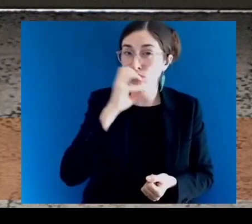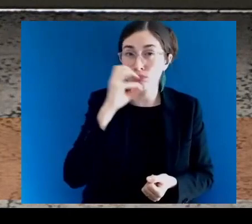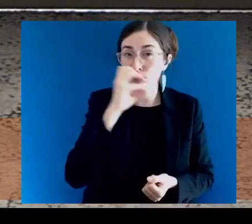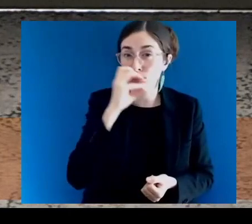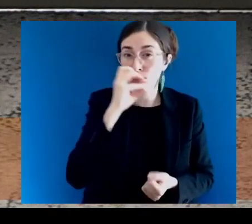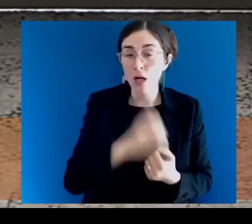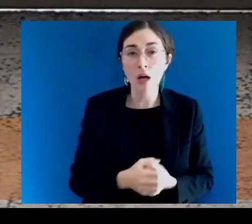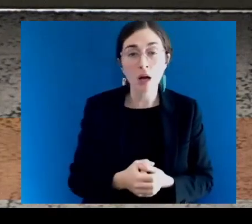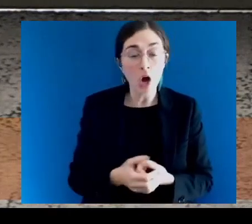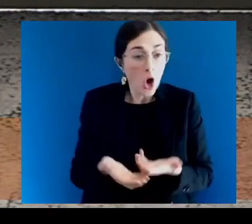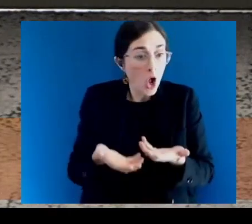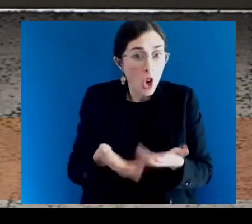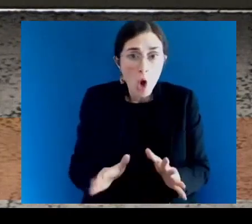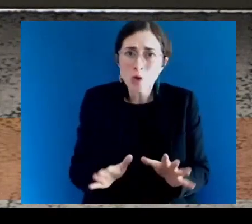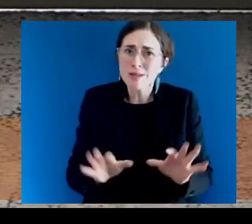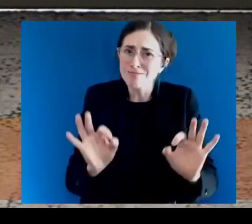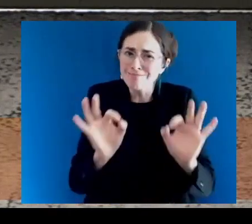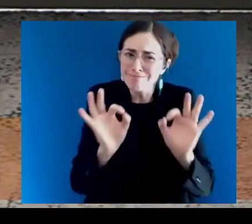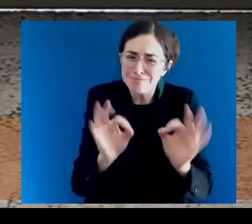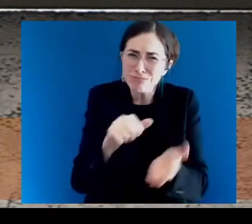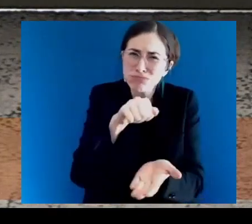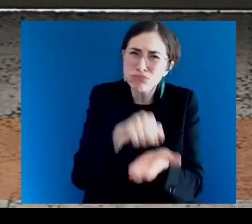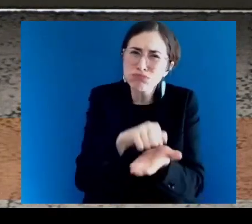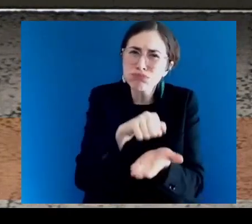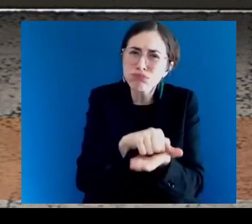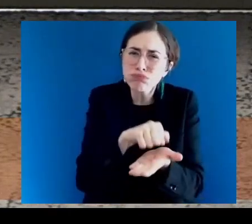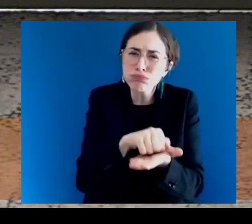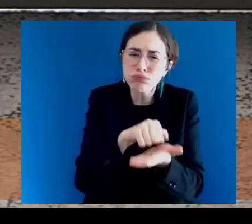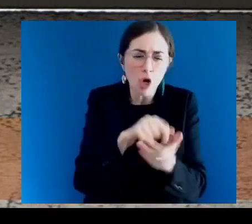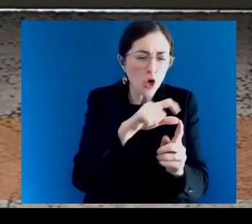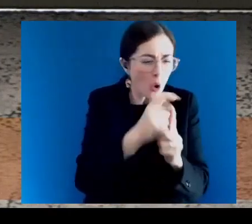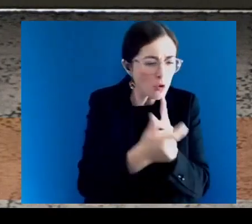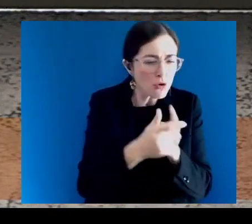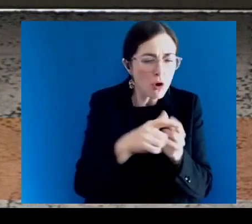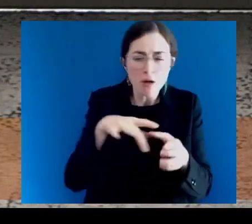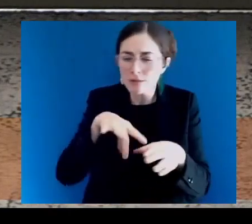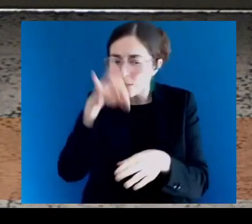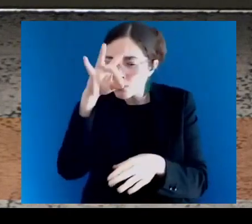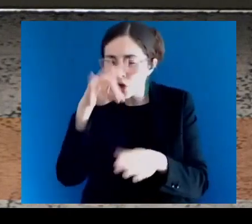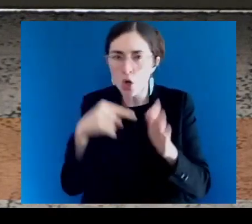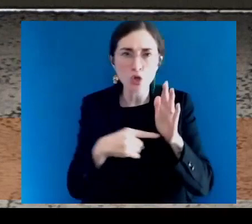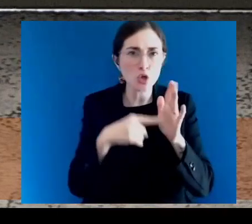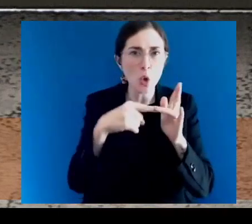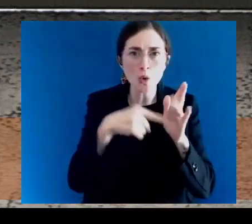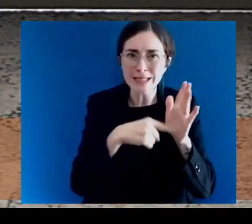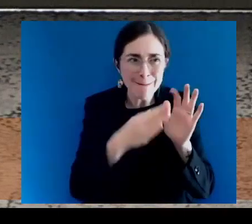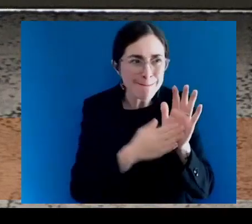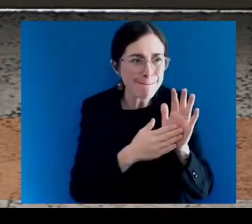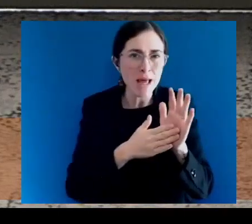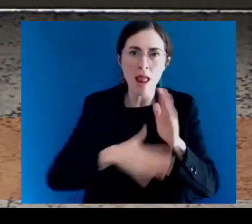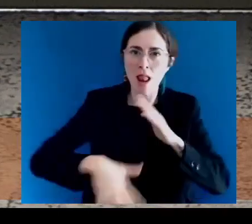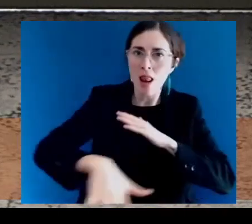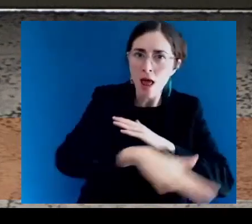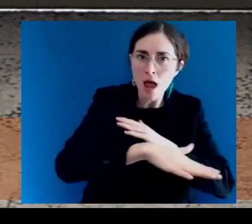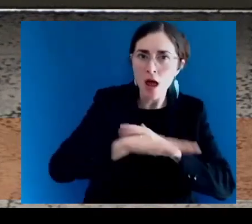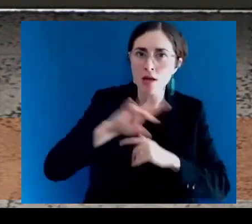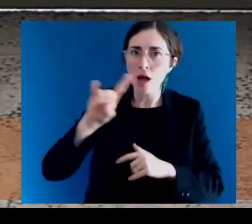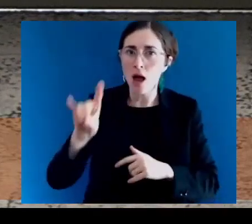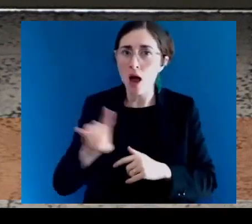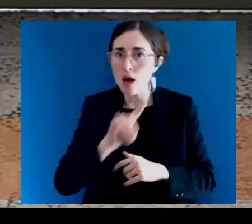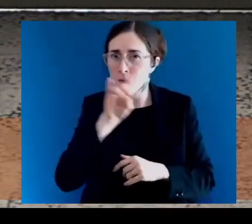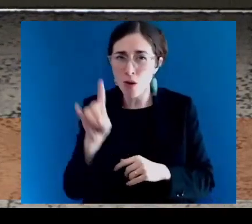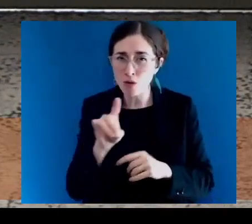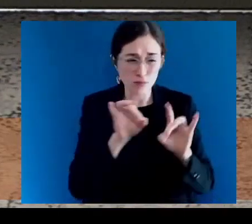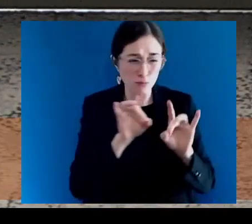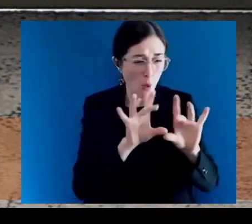ancestral, spiritual, totemic and language connections to land and associated areas has major implications for the